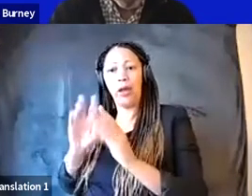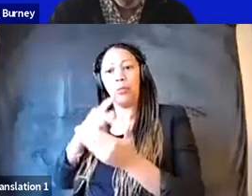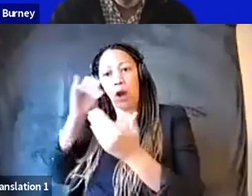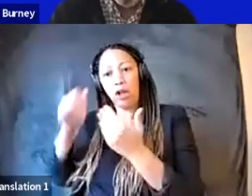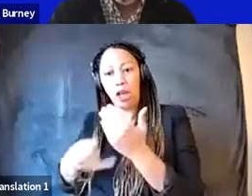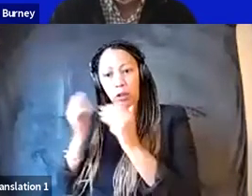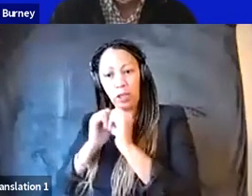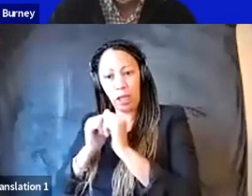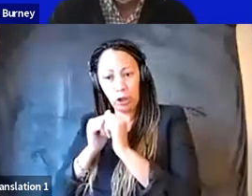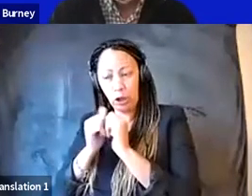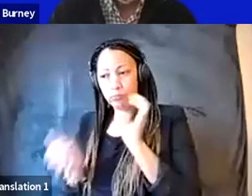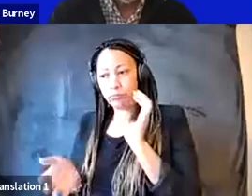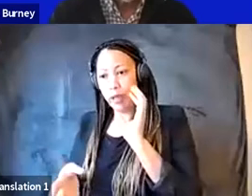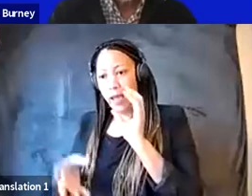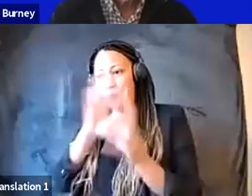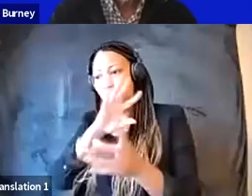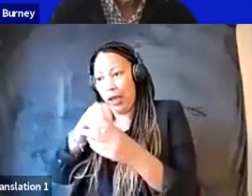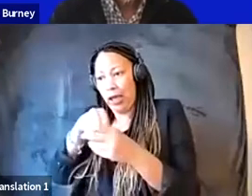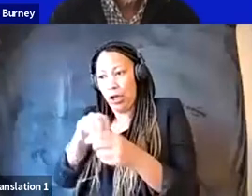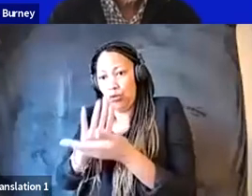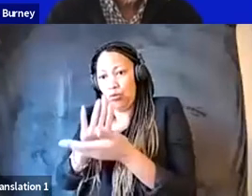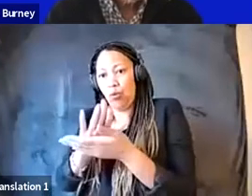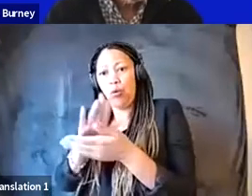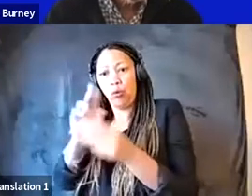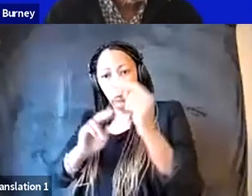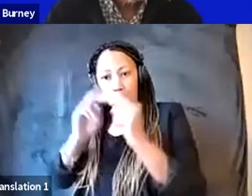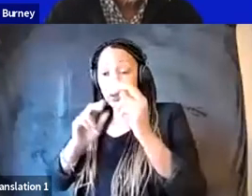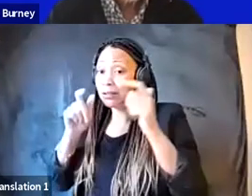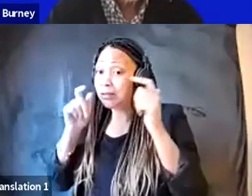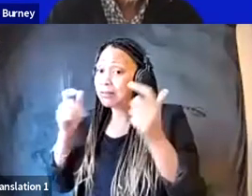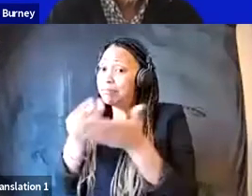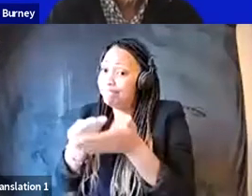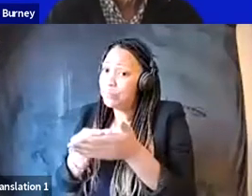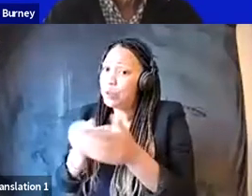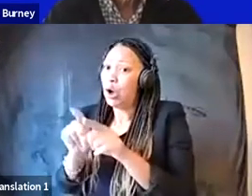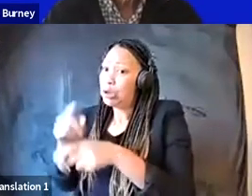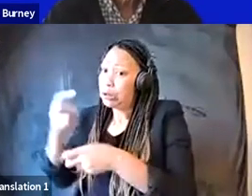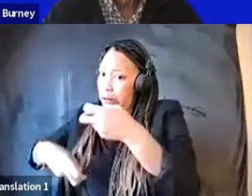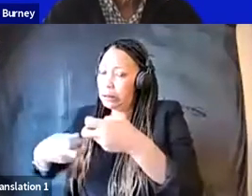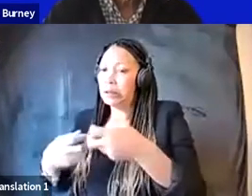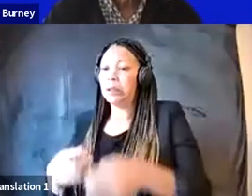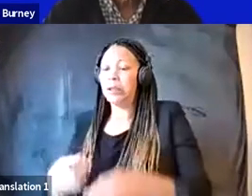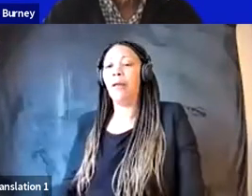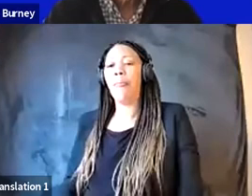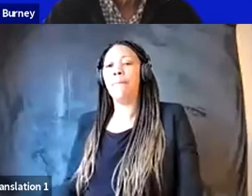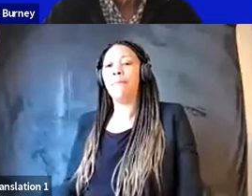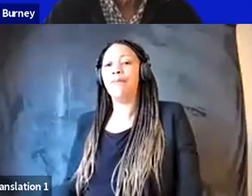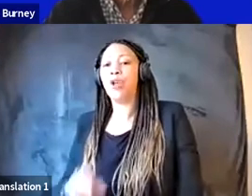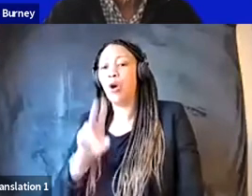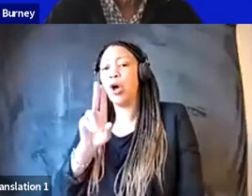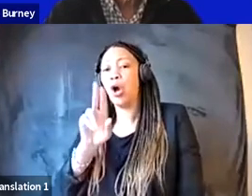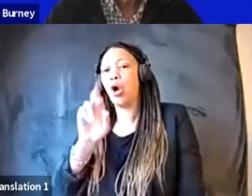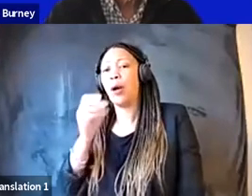as far as incorporating the school building into here, which was at great expense and complexity. I think that the urban design